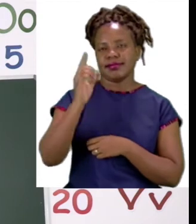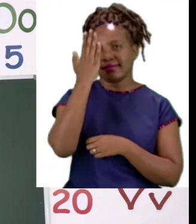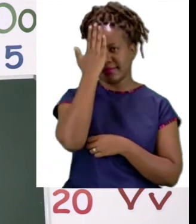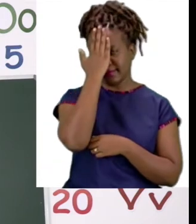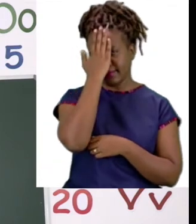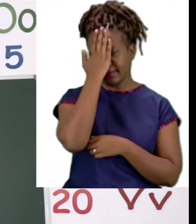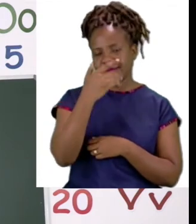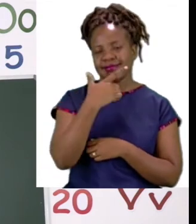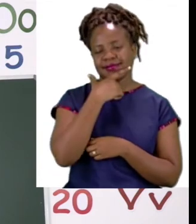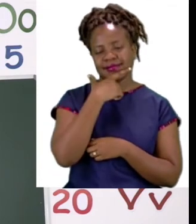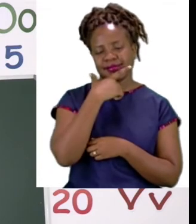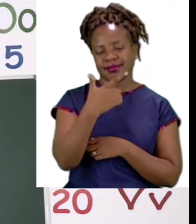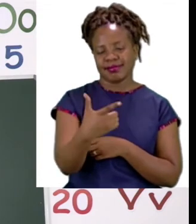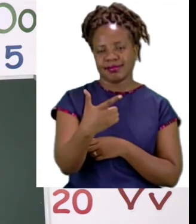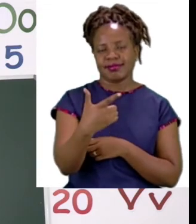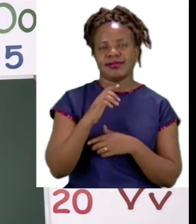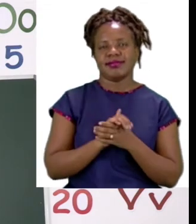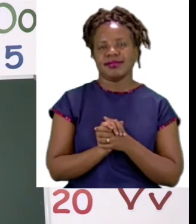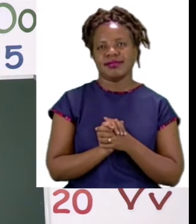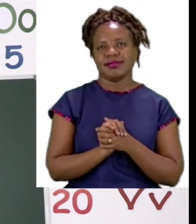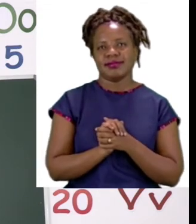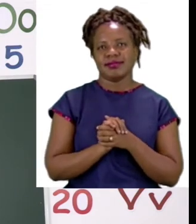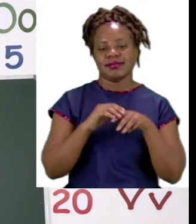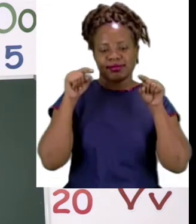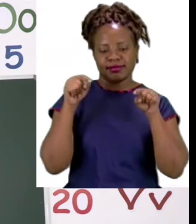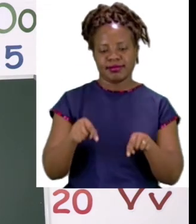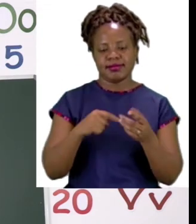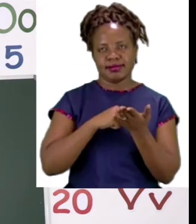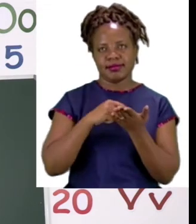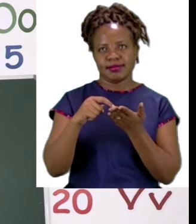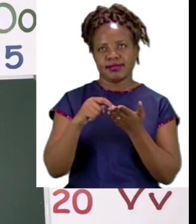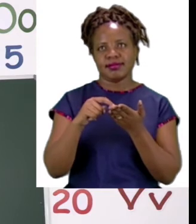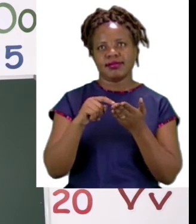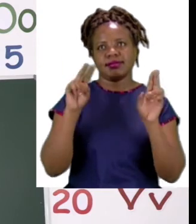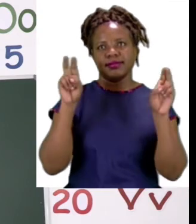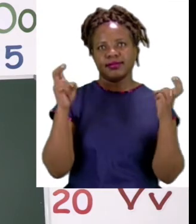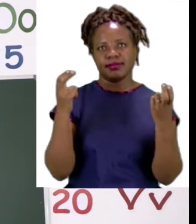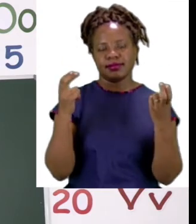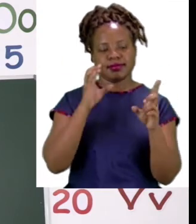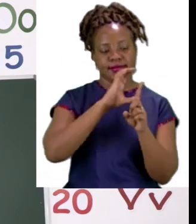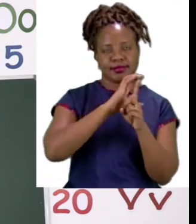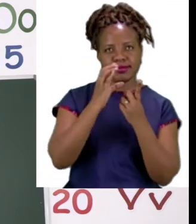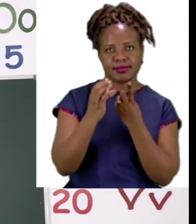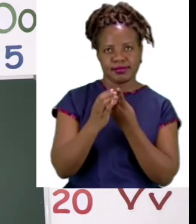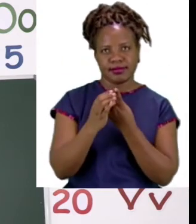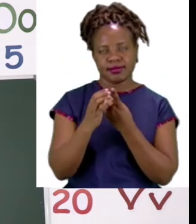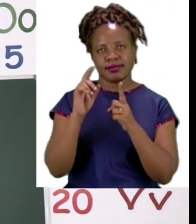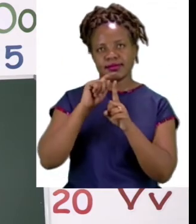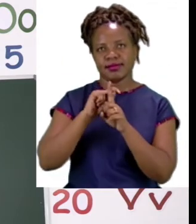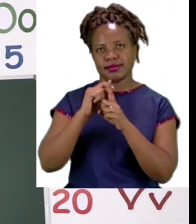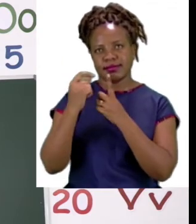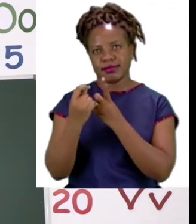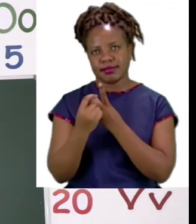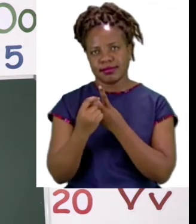so much for joining me today. Our theme this week is culture,